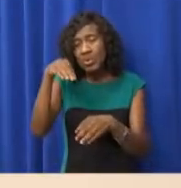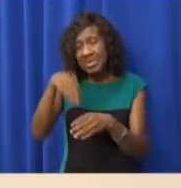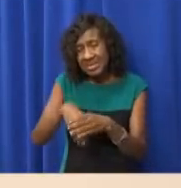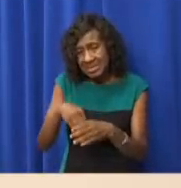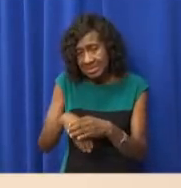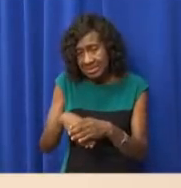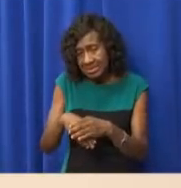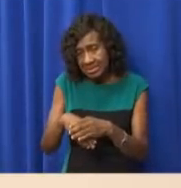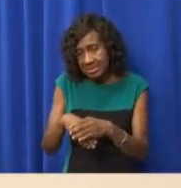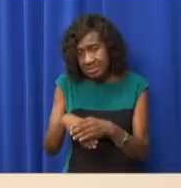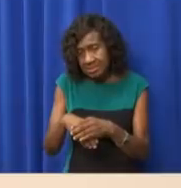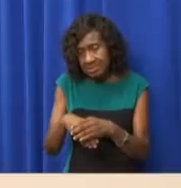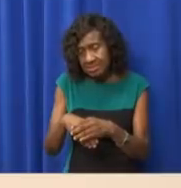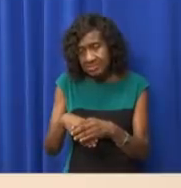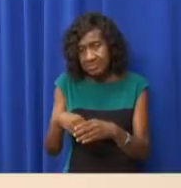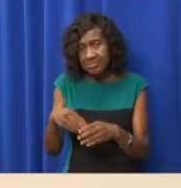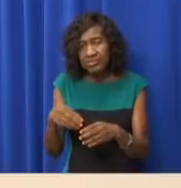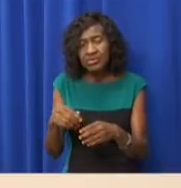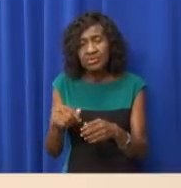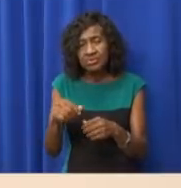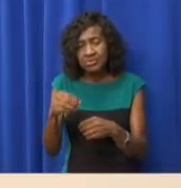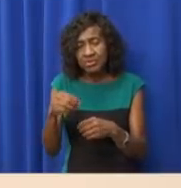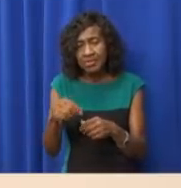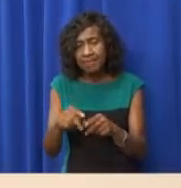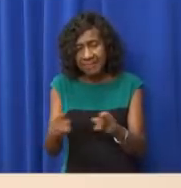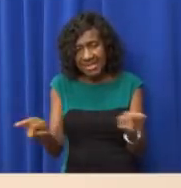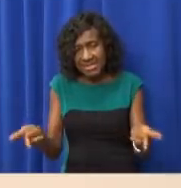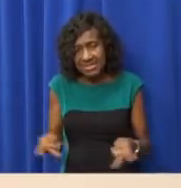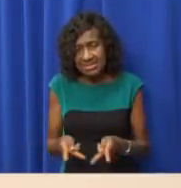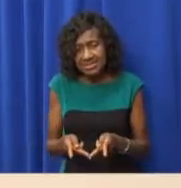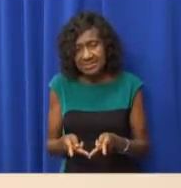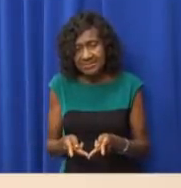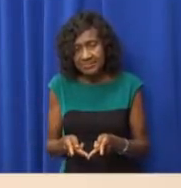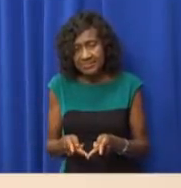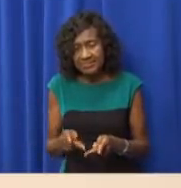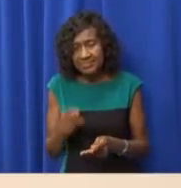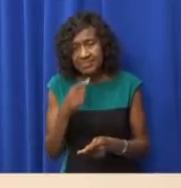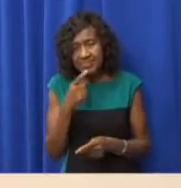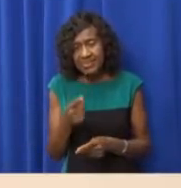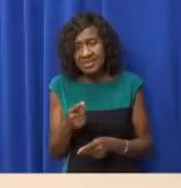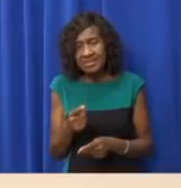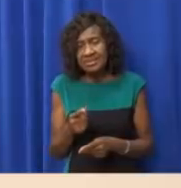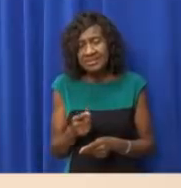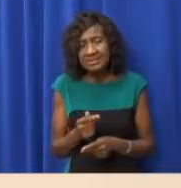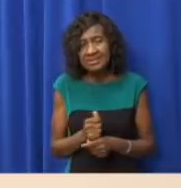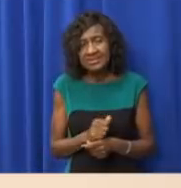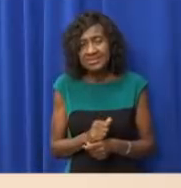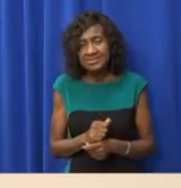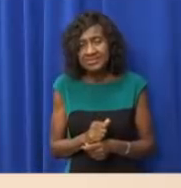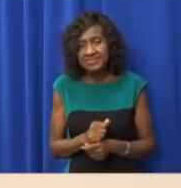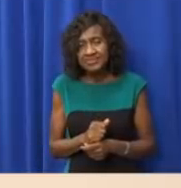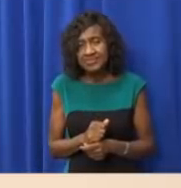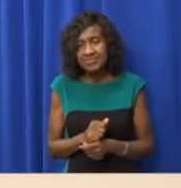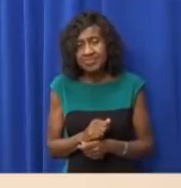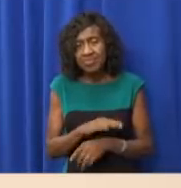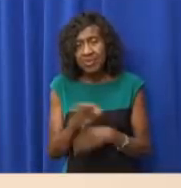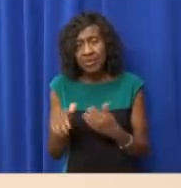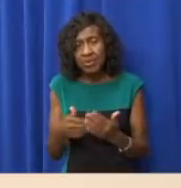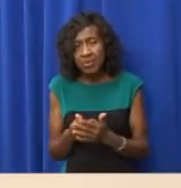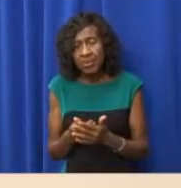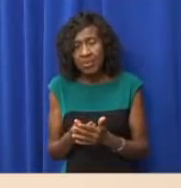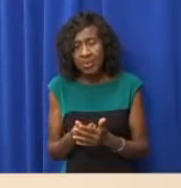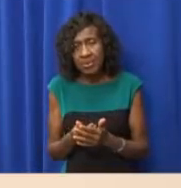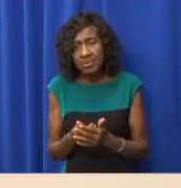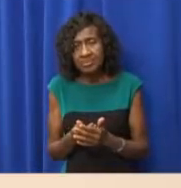sanitation and hygiene and proper protocols with respect to preparation food, those would still be